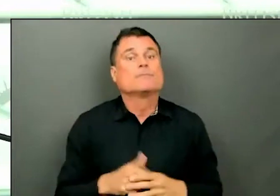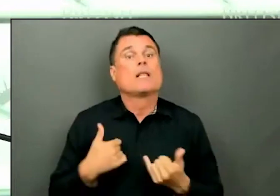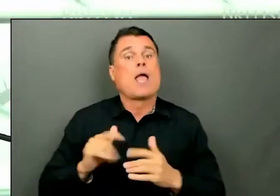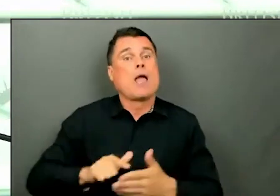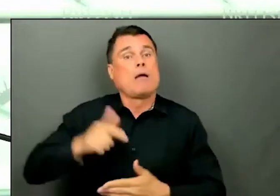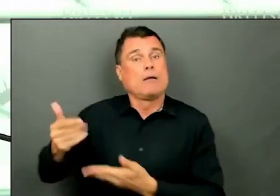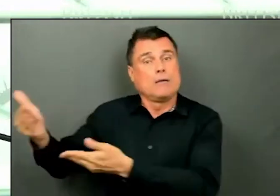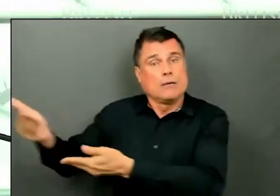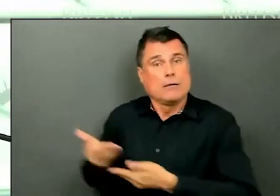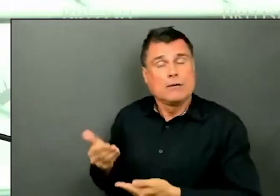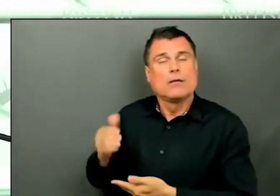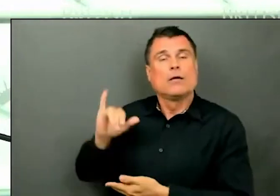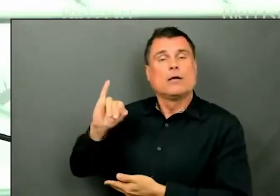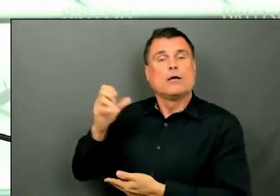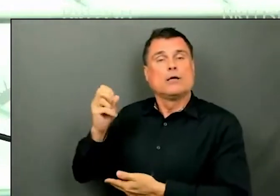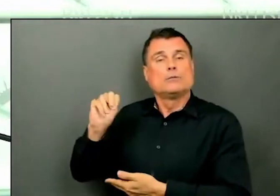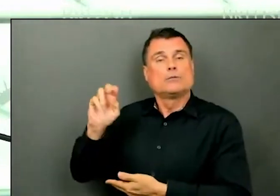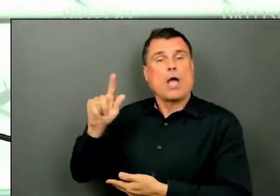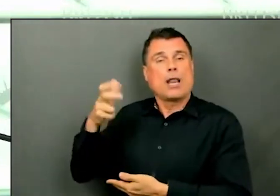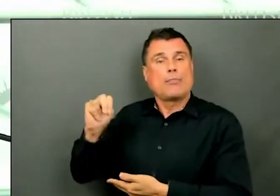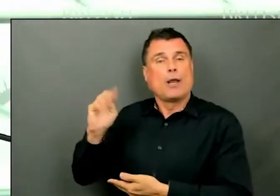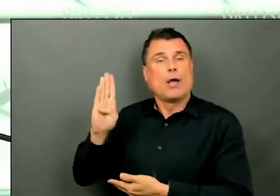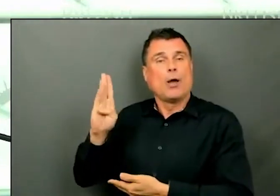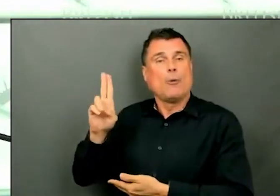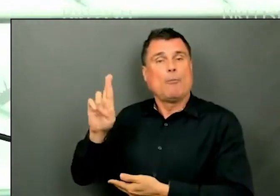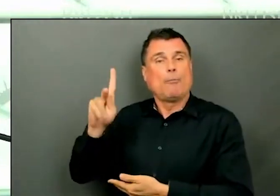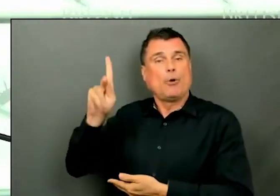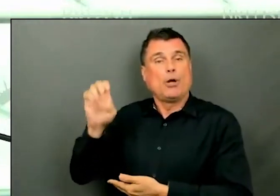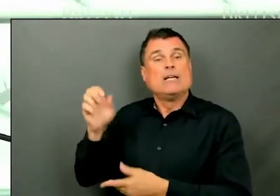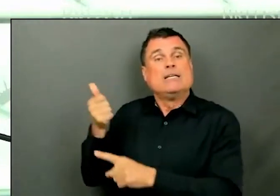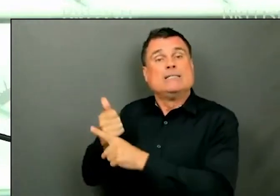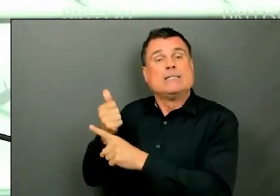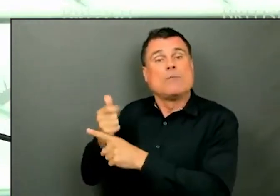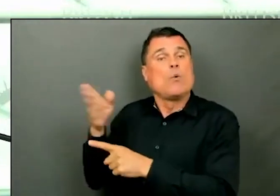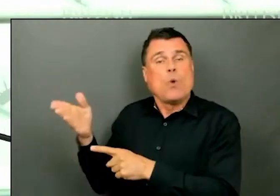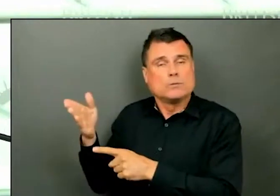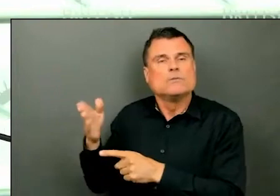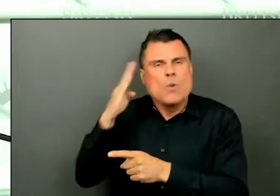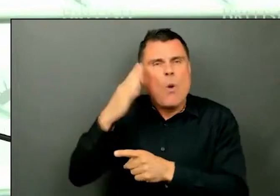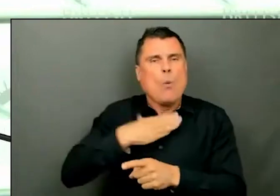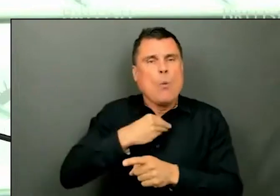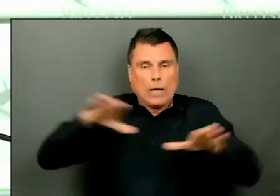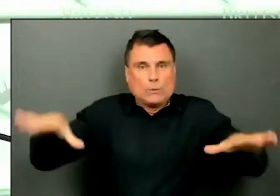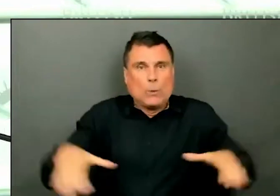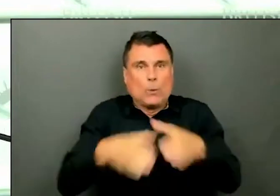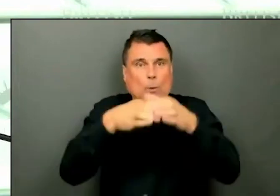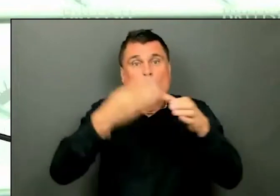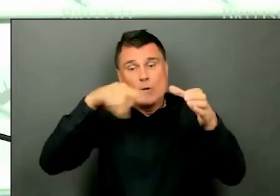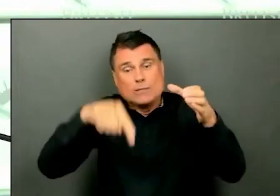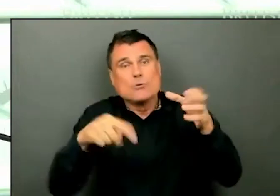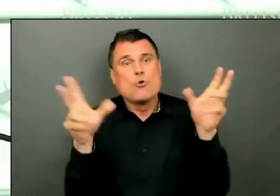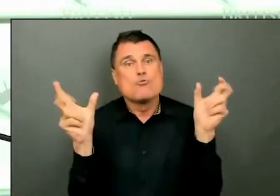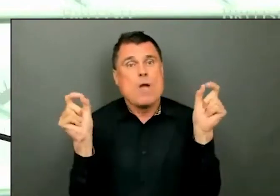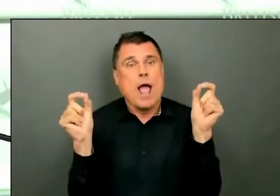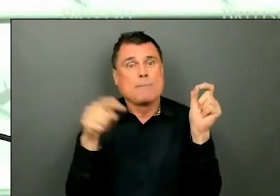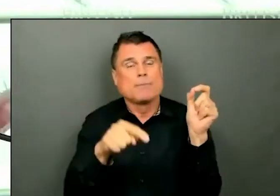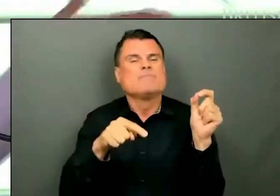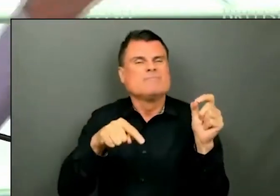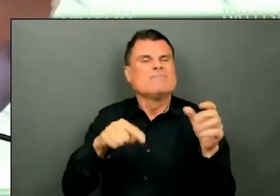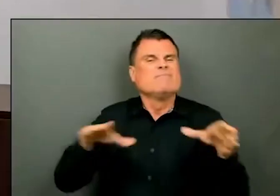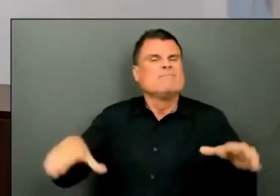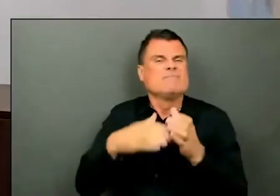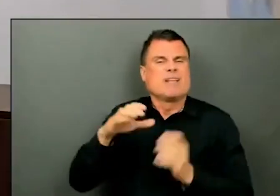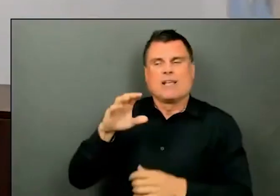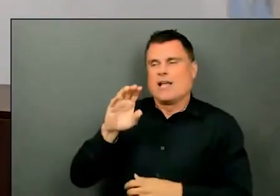Centre in Vancouver. He will share the experiences those in the tourism sector face today and how these supports will help. Thank